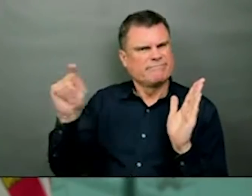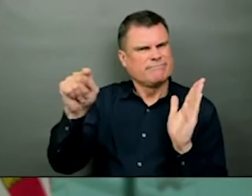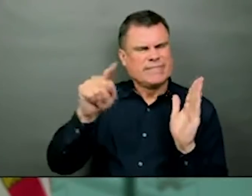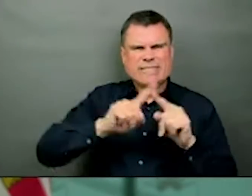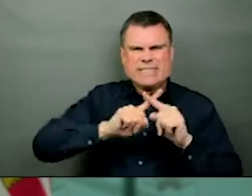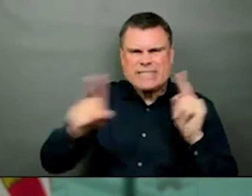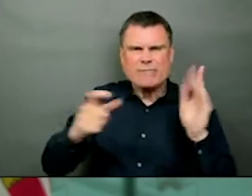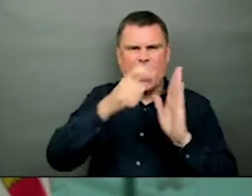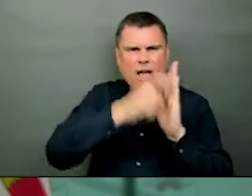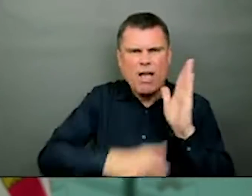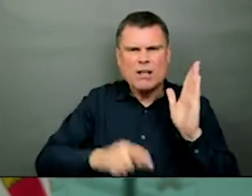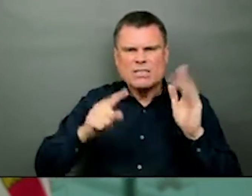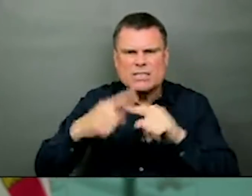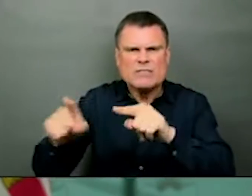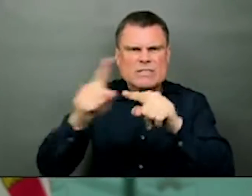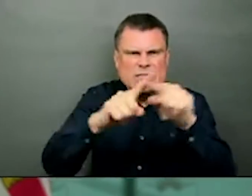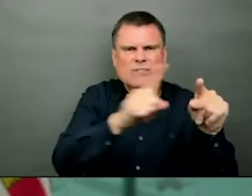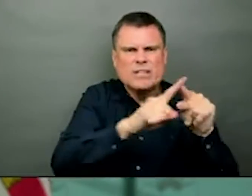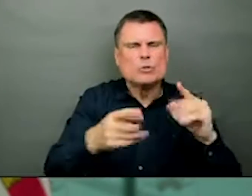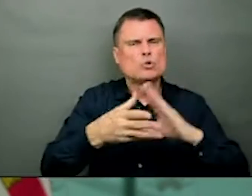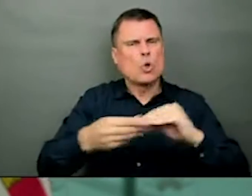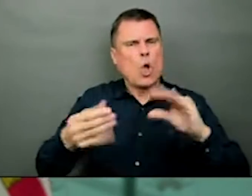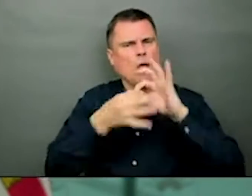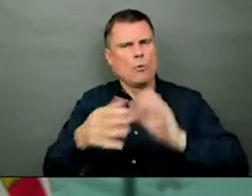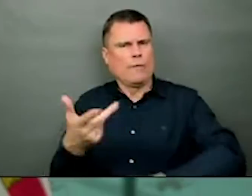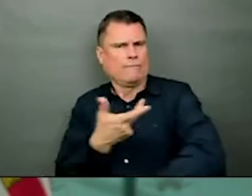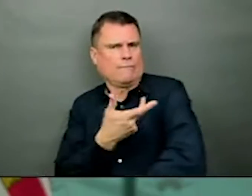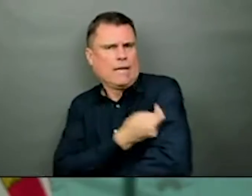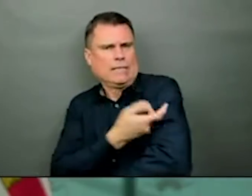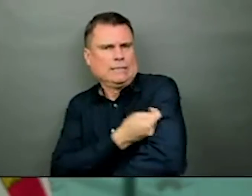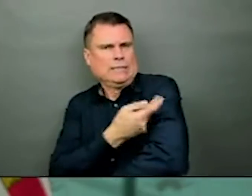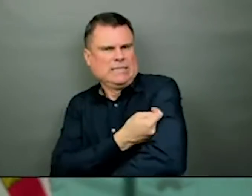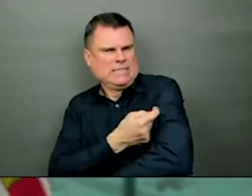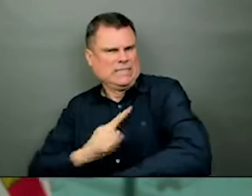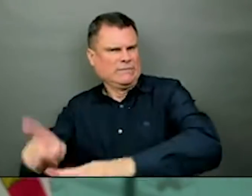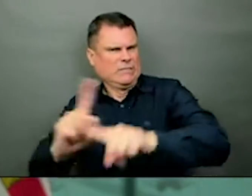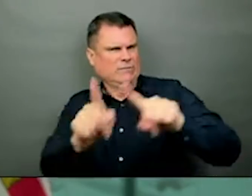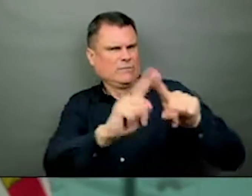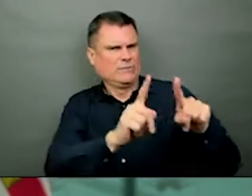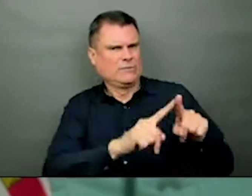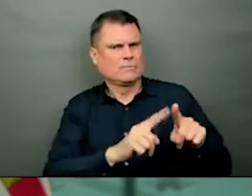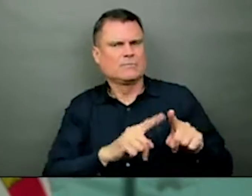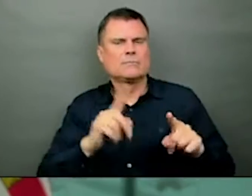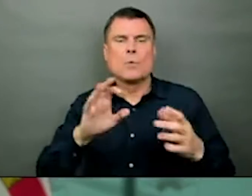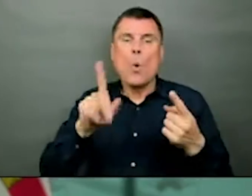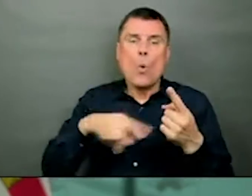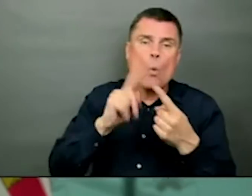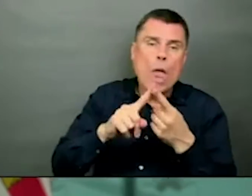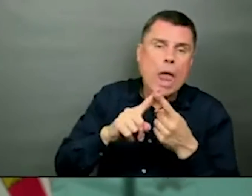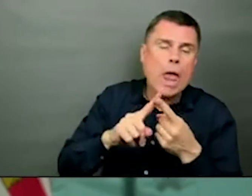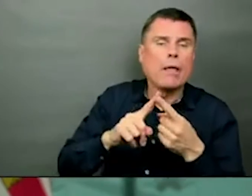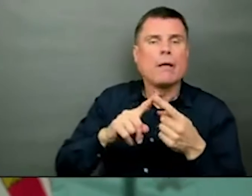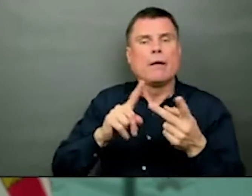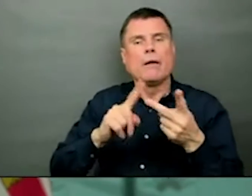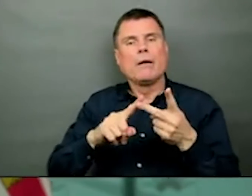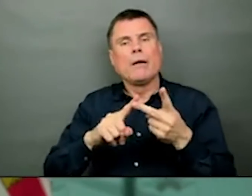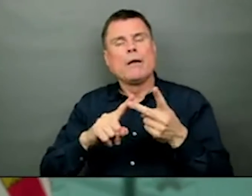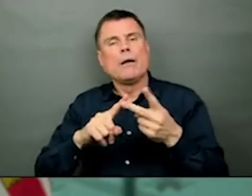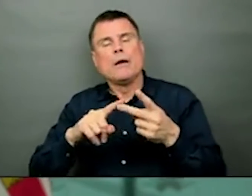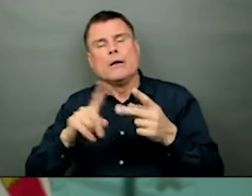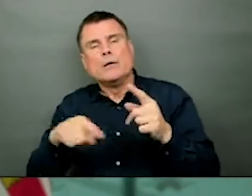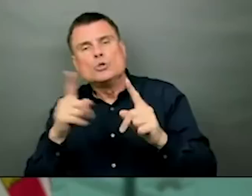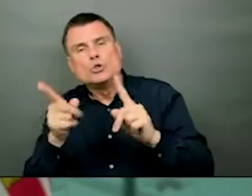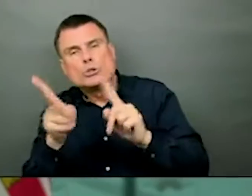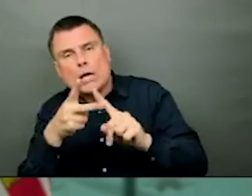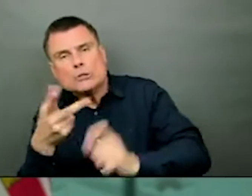the second shot for up to 90 days as they're doing in Quebec and in the UK? Thank you for that question. There is